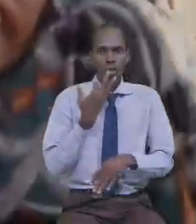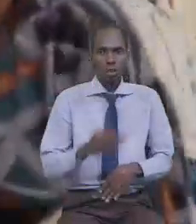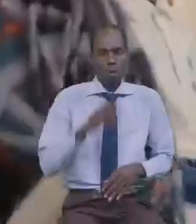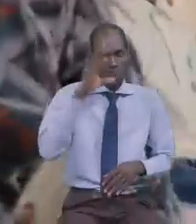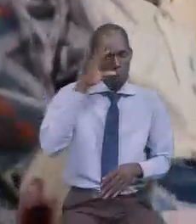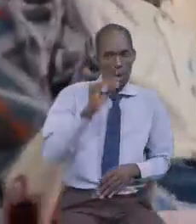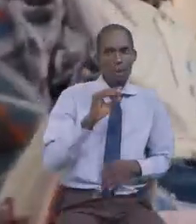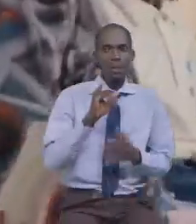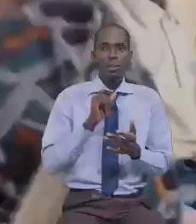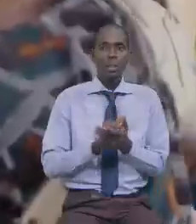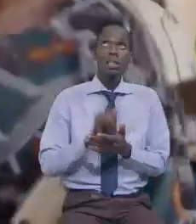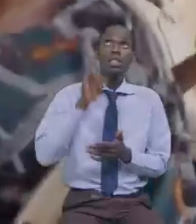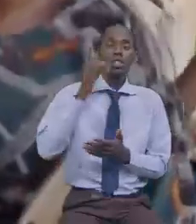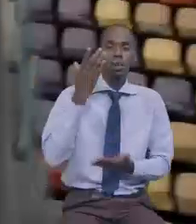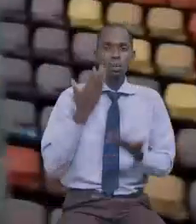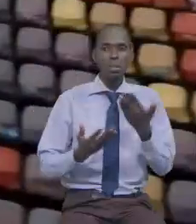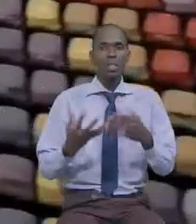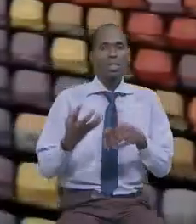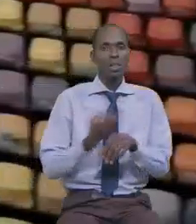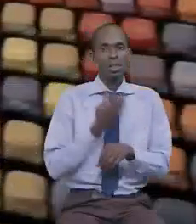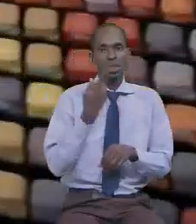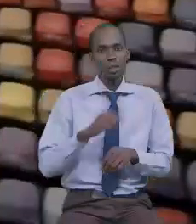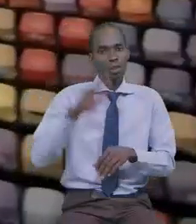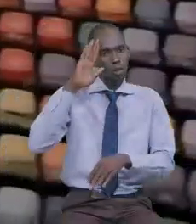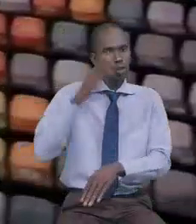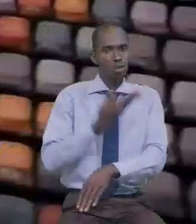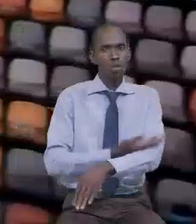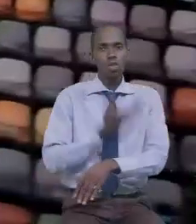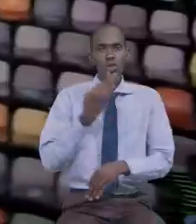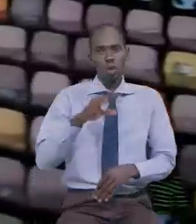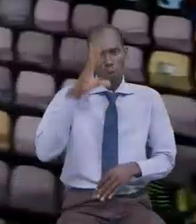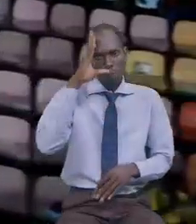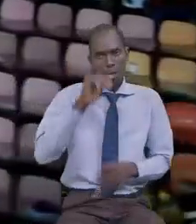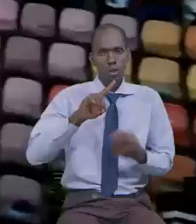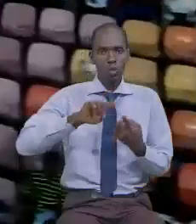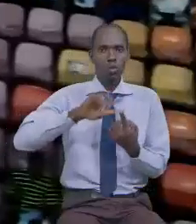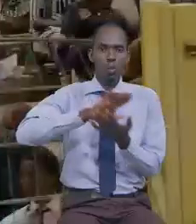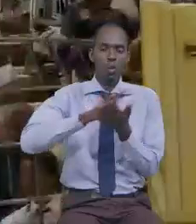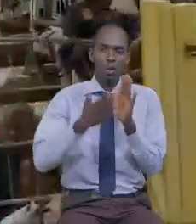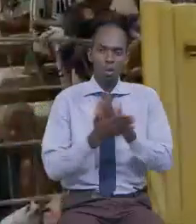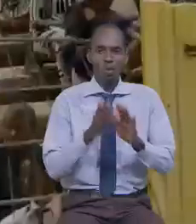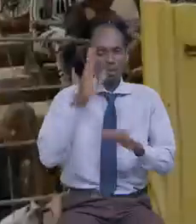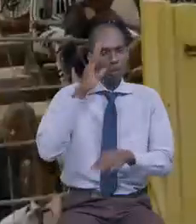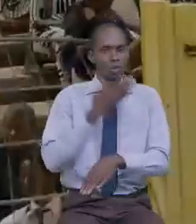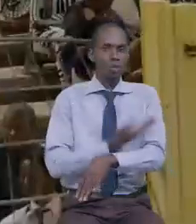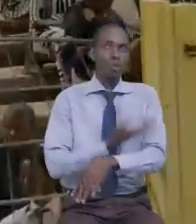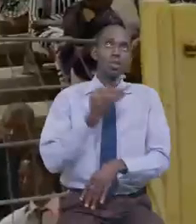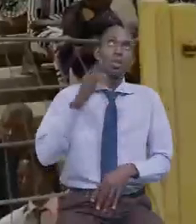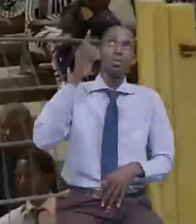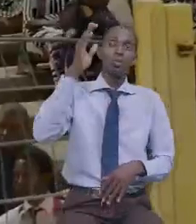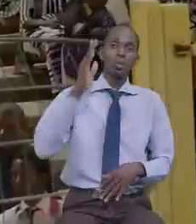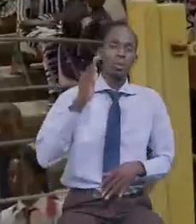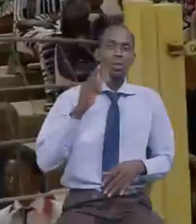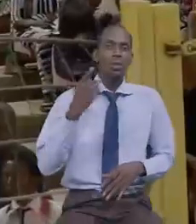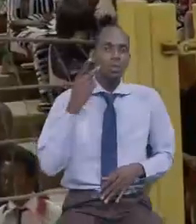of men to become the sons of God. Have you seen that graph? The graph that goes from